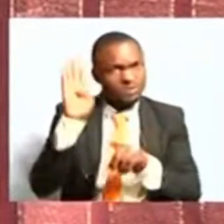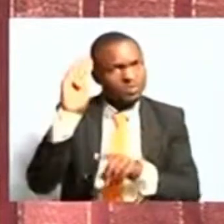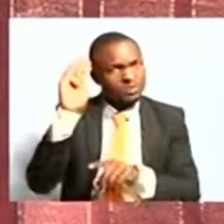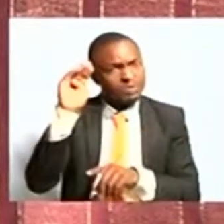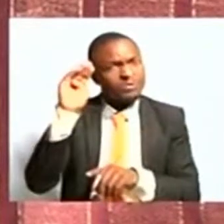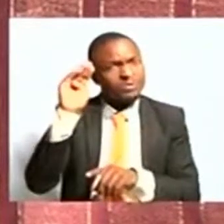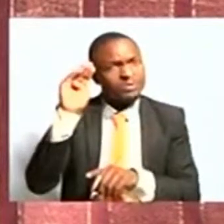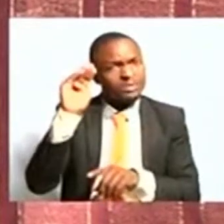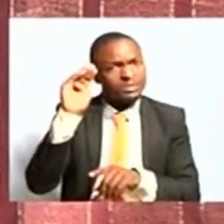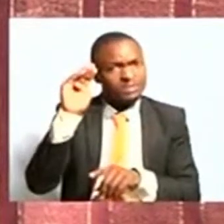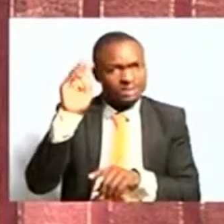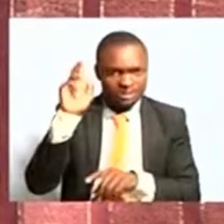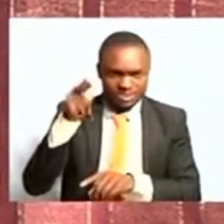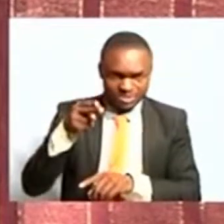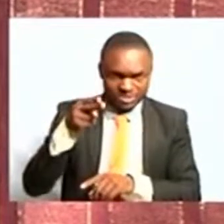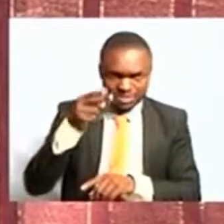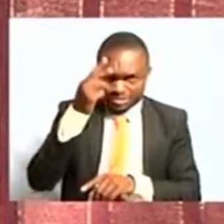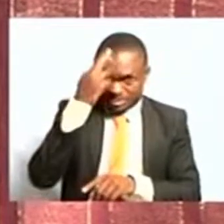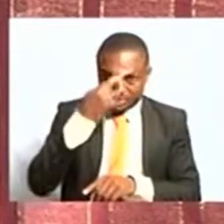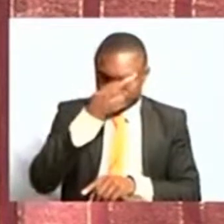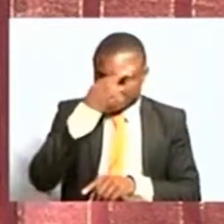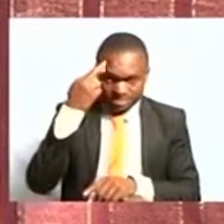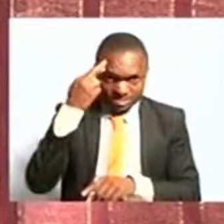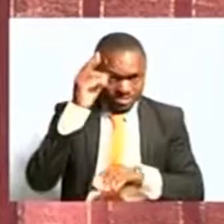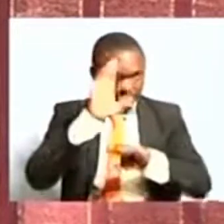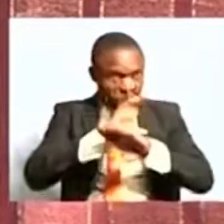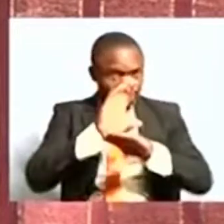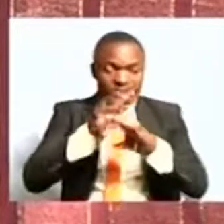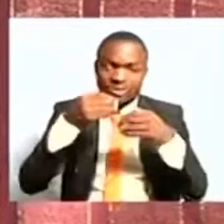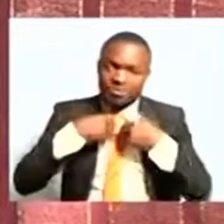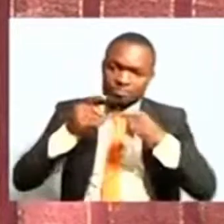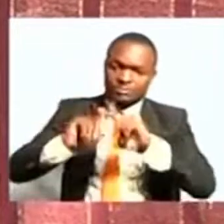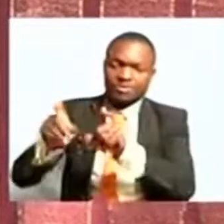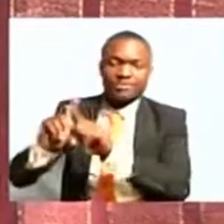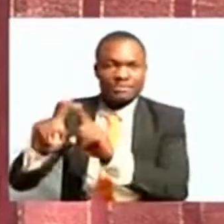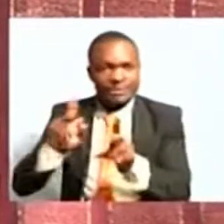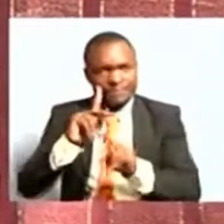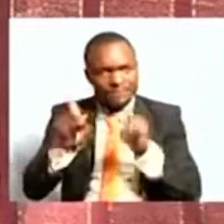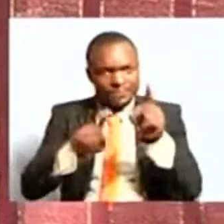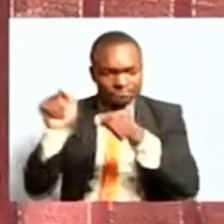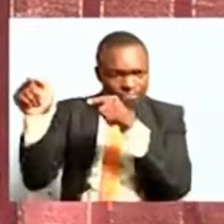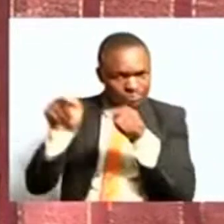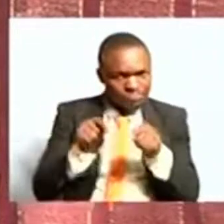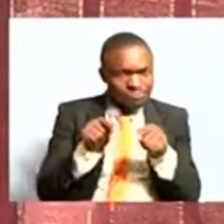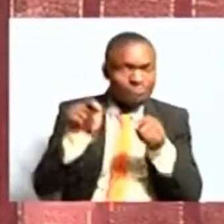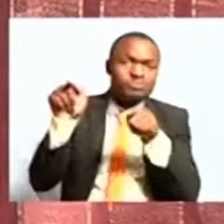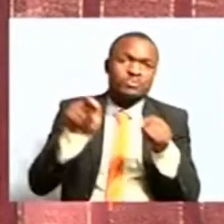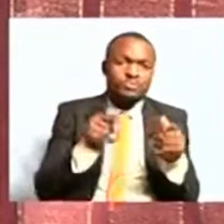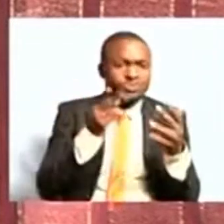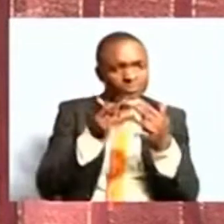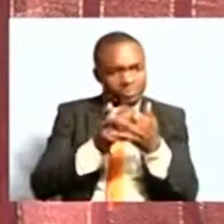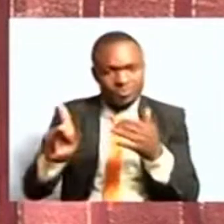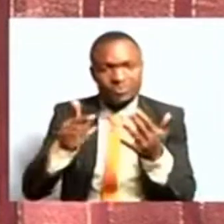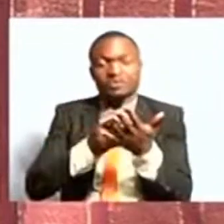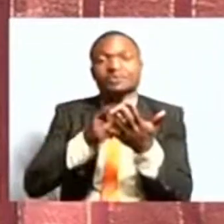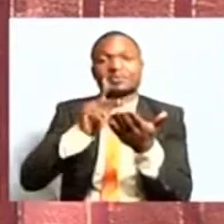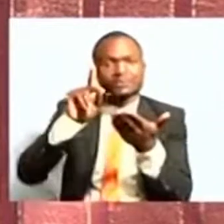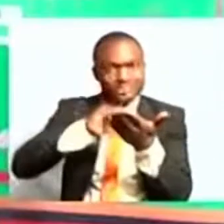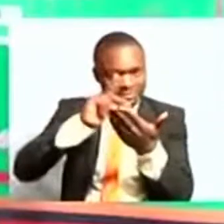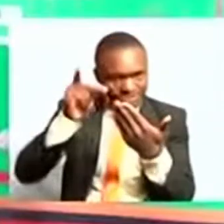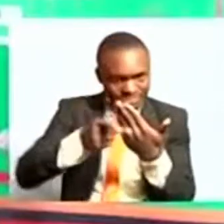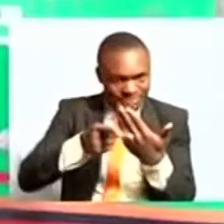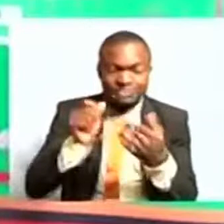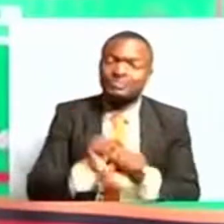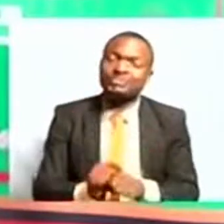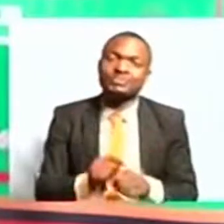at the Cathedral of the Holy Cross. So we'll have different people coming through to be part of this event.